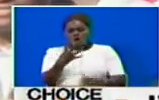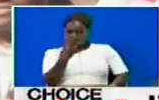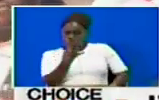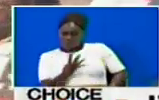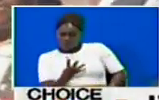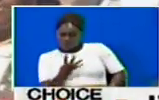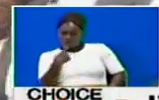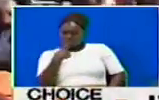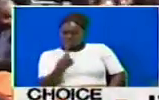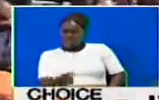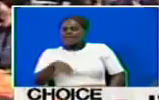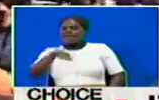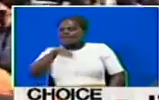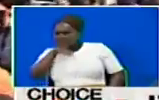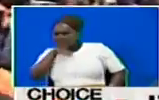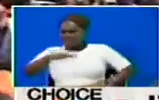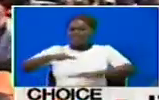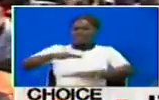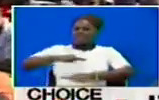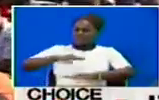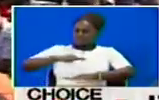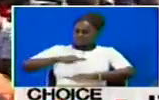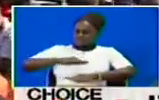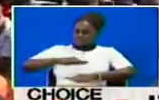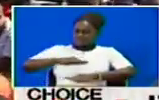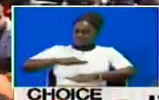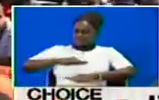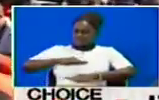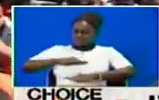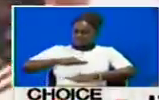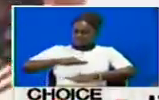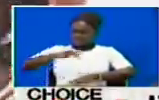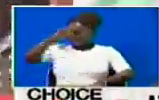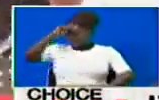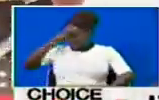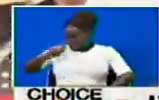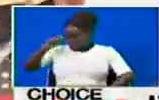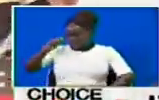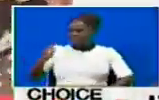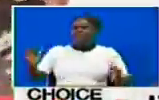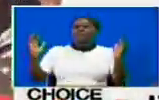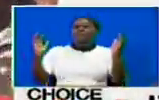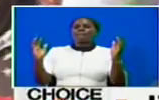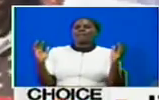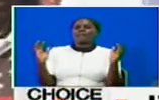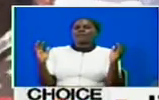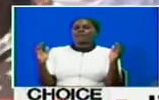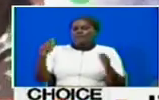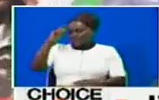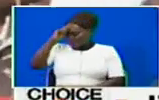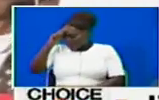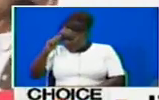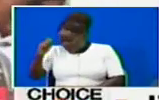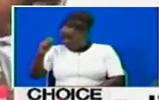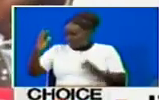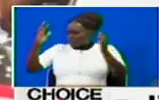wamesema Raila tosha. Hii ni heshima kubwa. Heshima kubwa